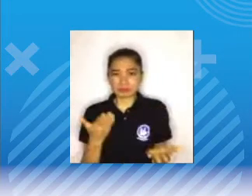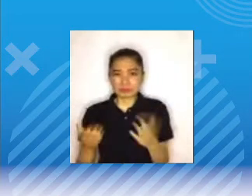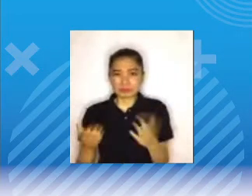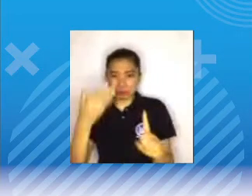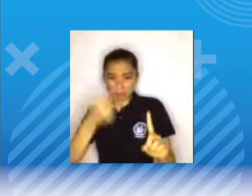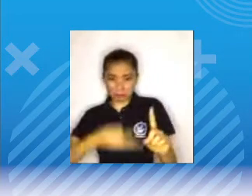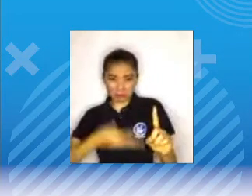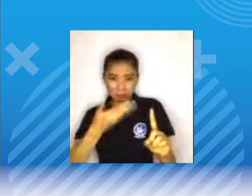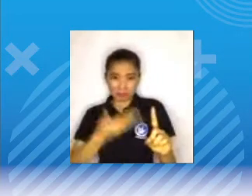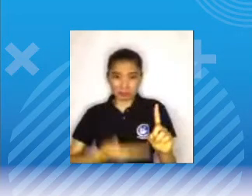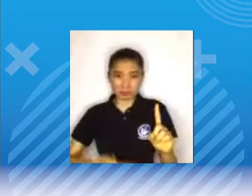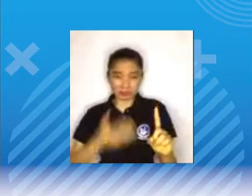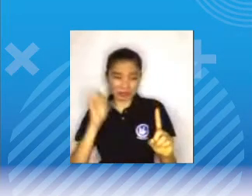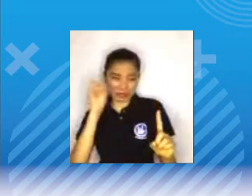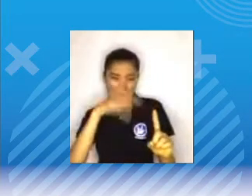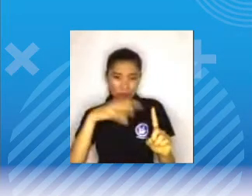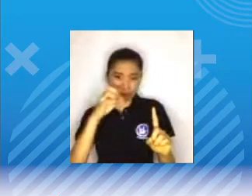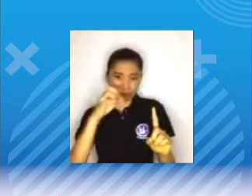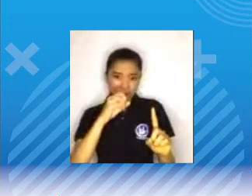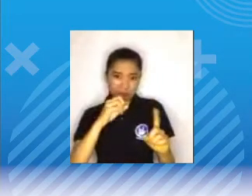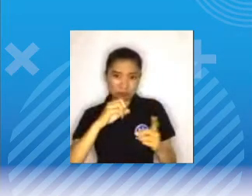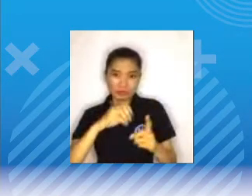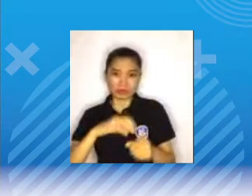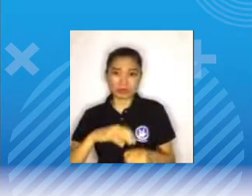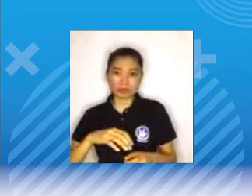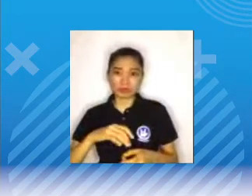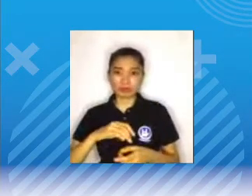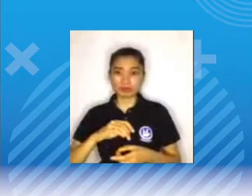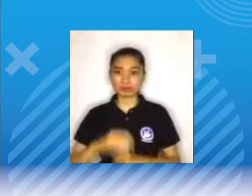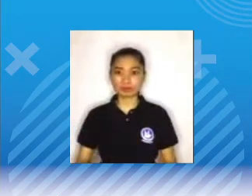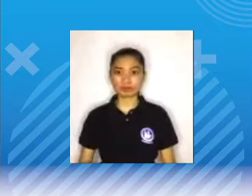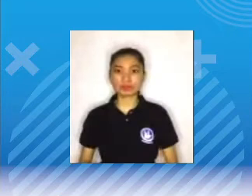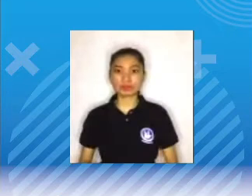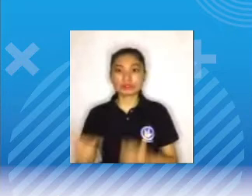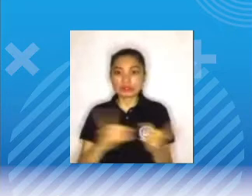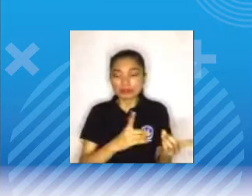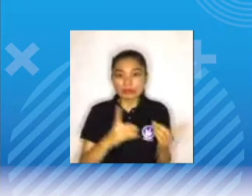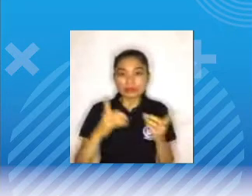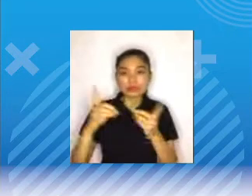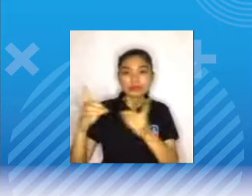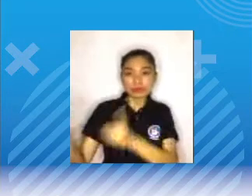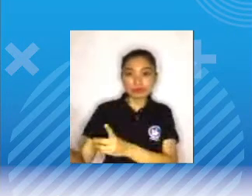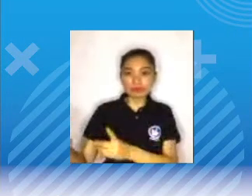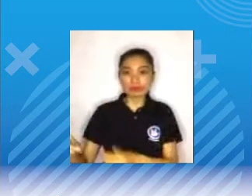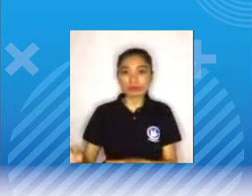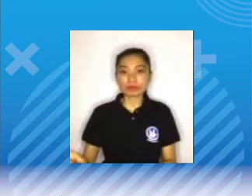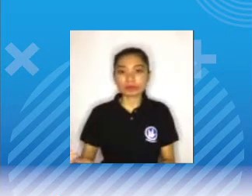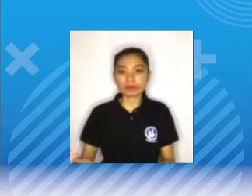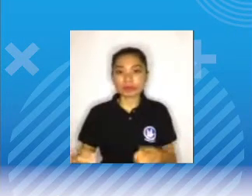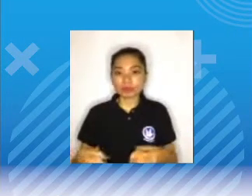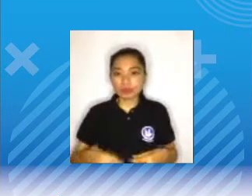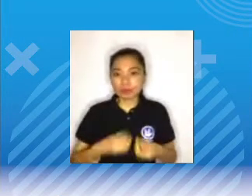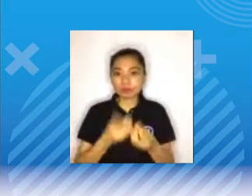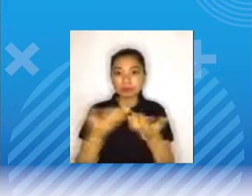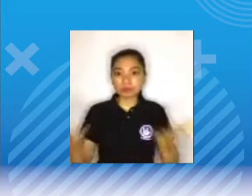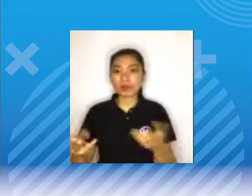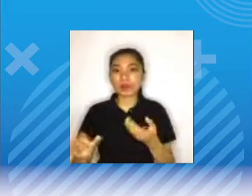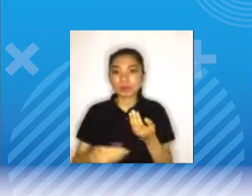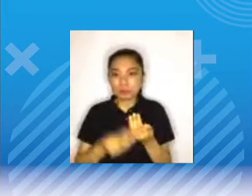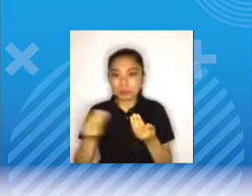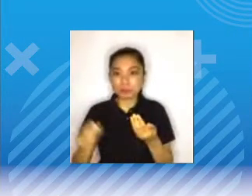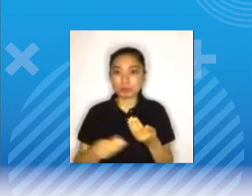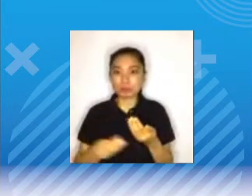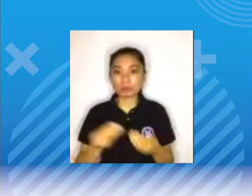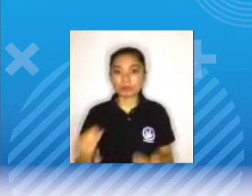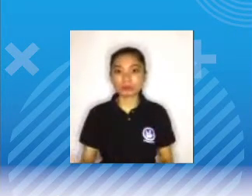sa pag-conduct ng mga dry runs, sa pag-conduct o sa pag-distribute ng mga self-learning modules, at sa pag-retrieve ng mga self-learning